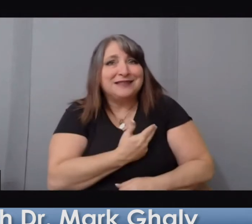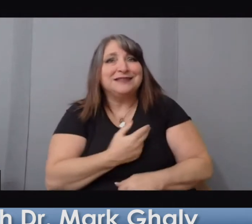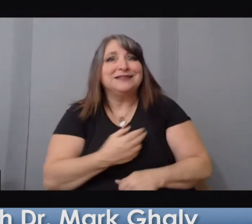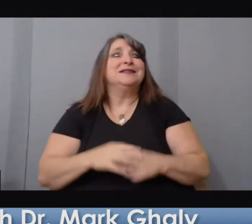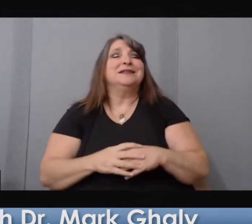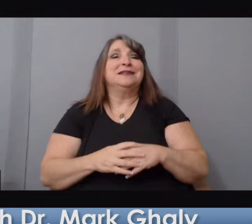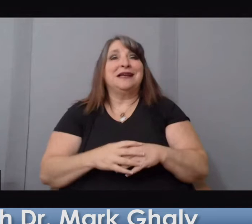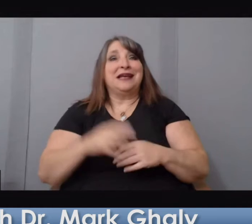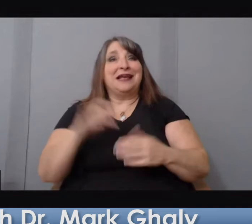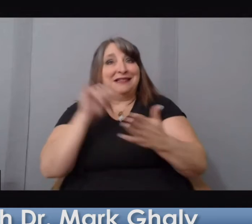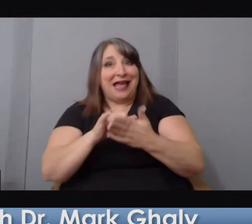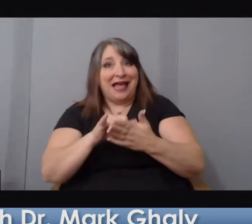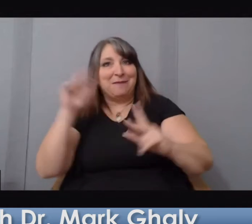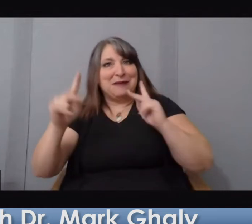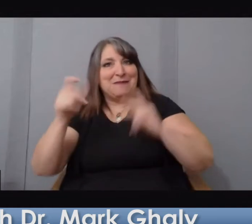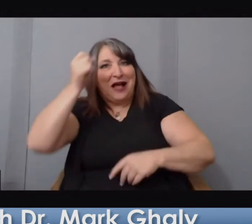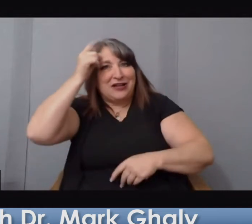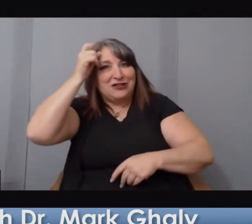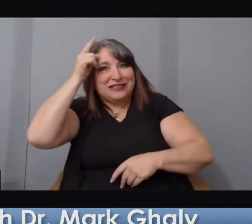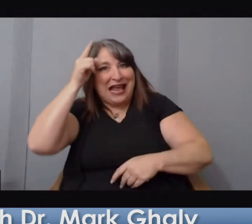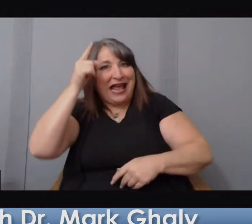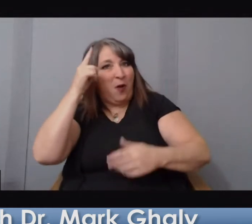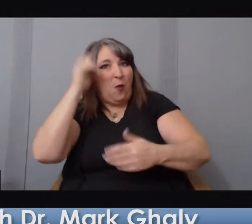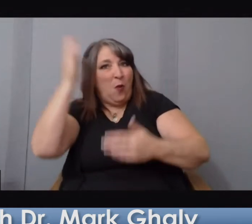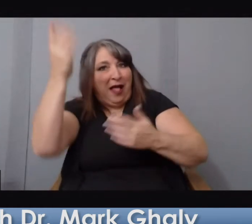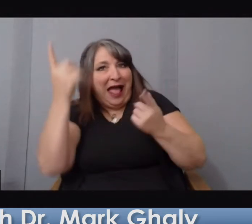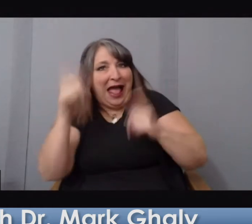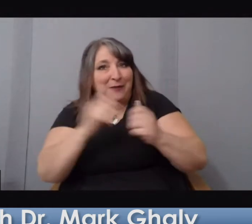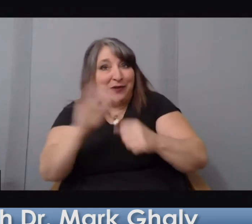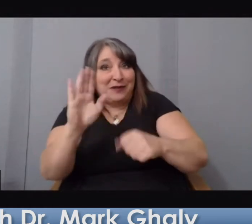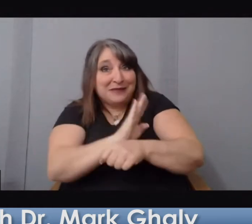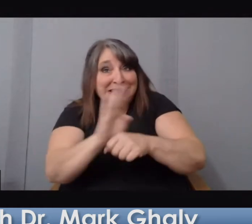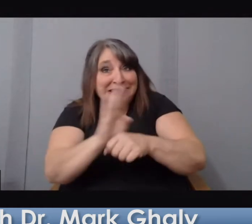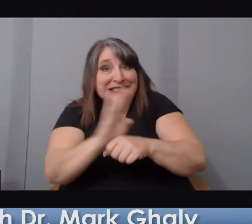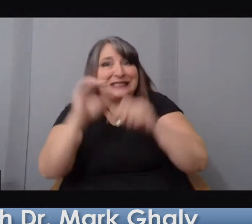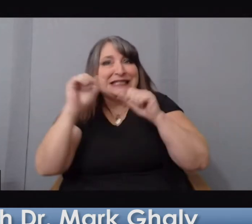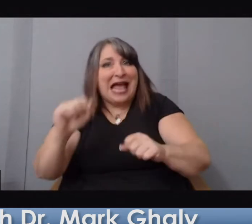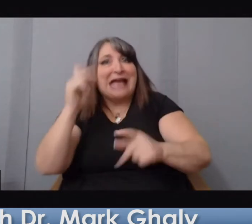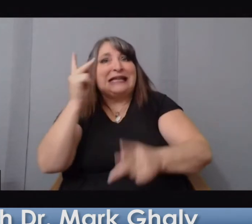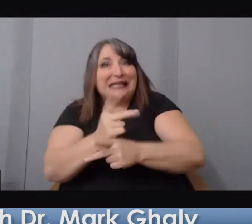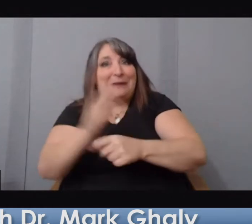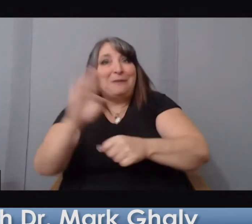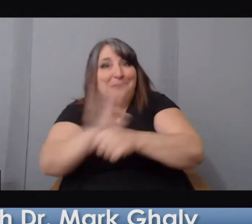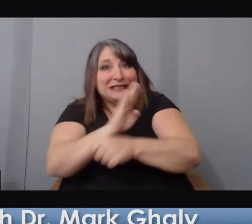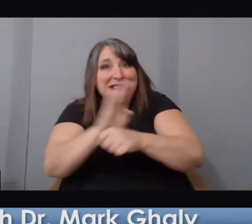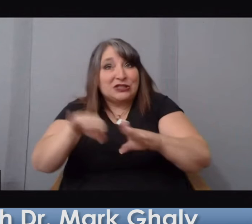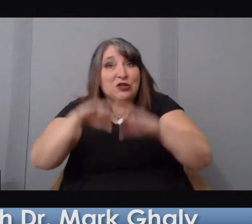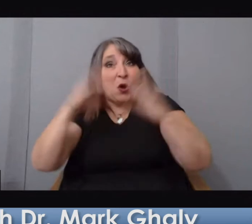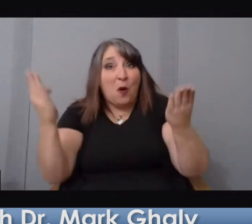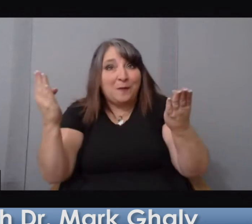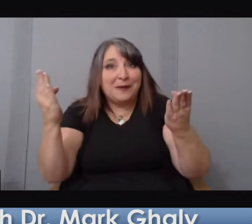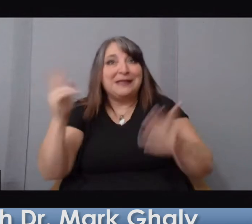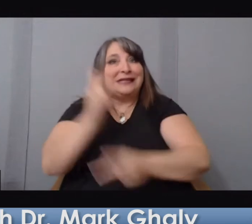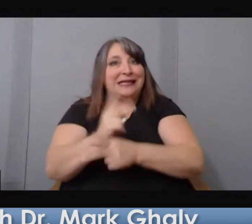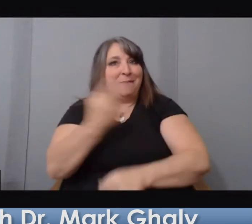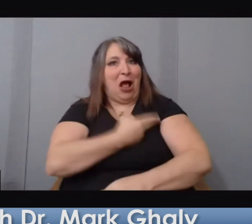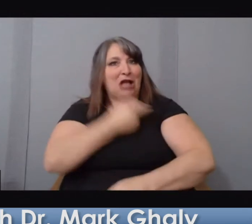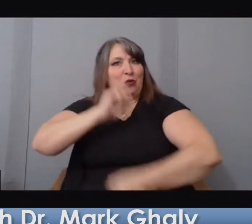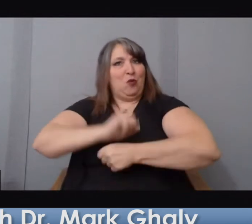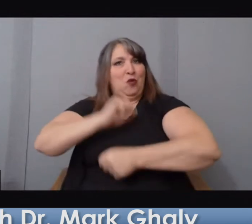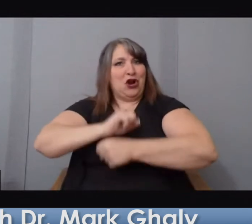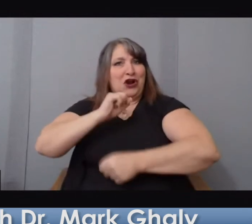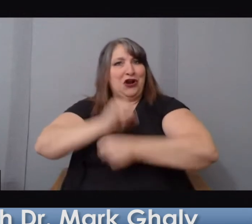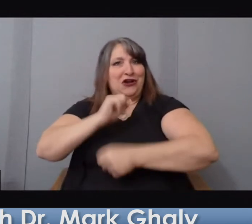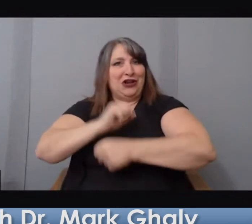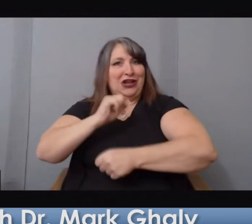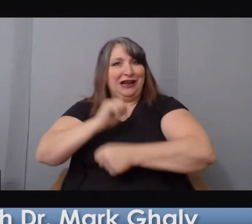of businesses, is an important one. Not only do they keep businesses open, but they keep all of us employed. And so we hope that